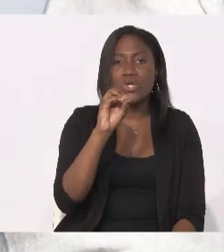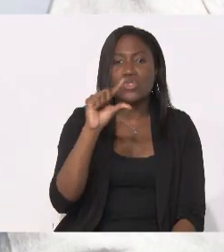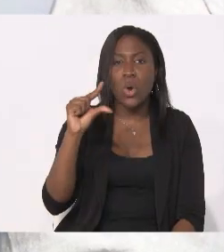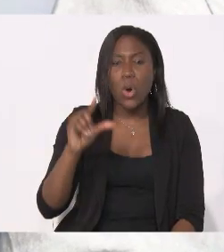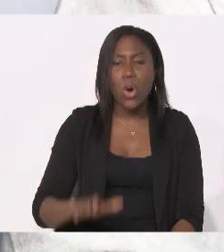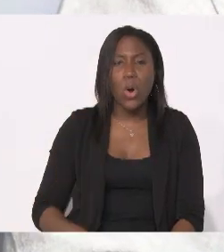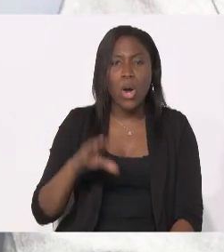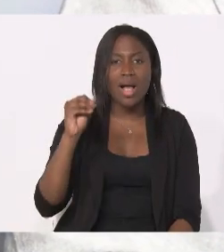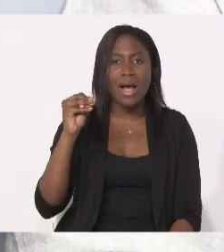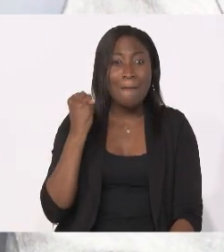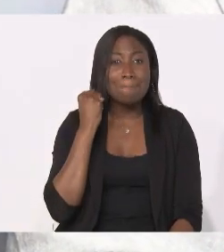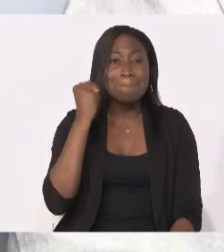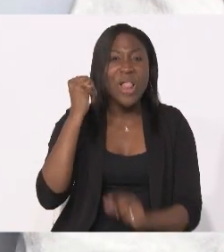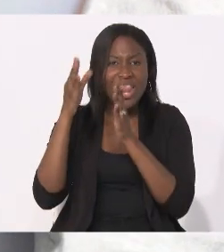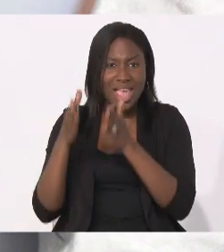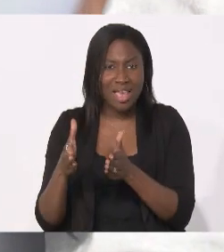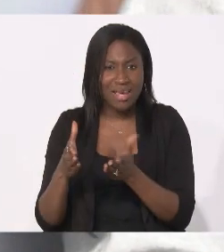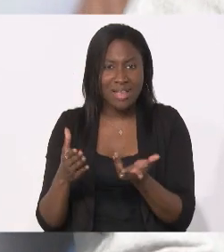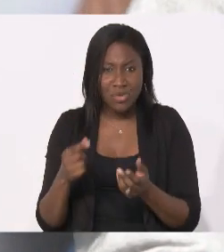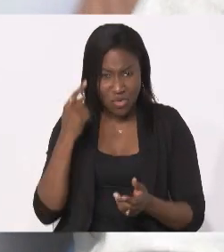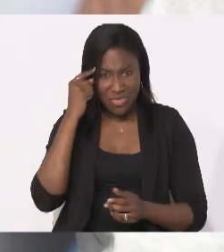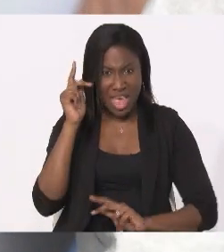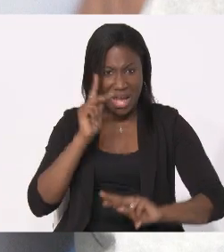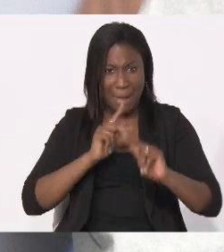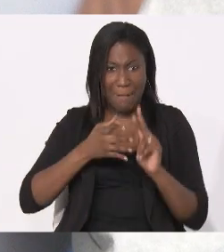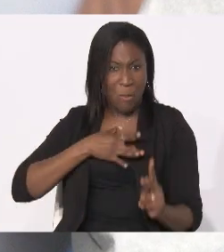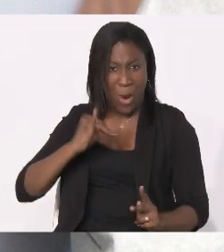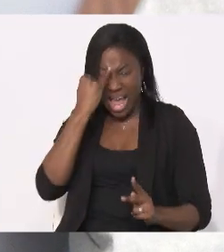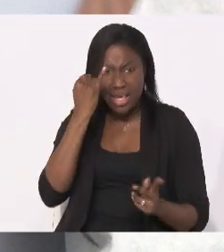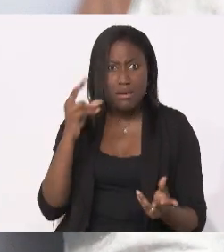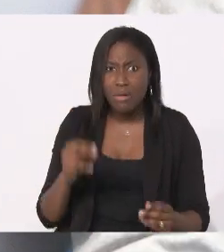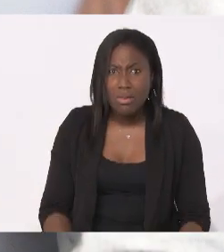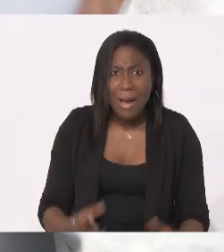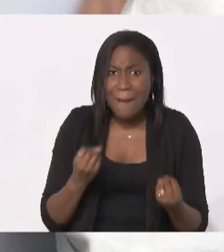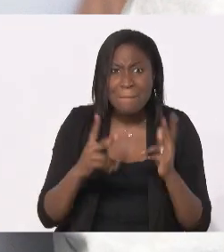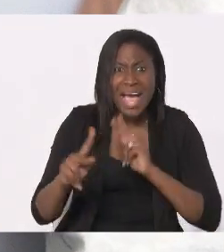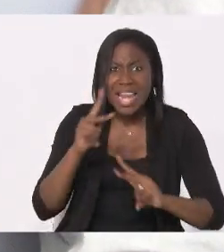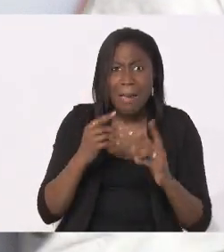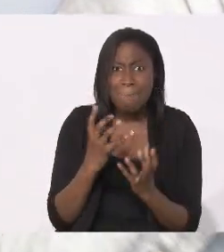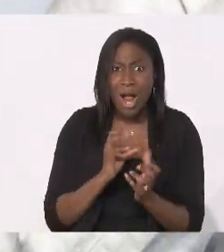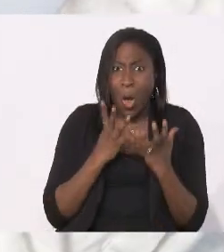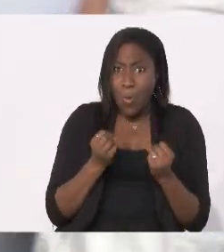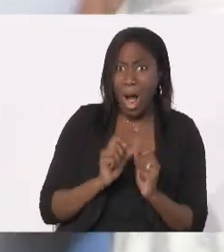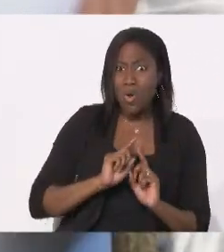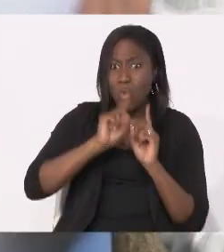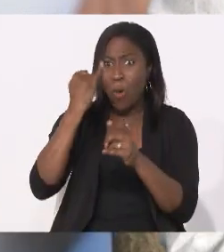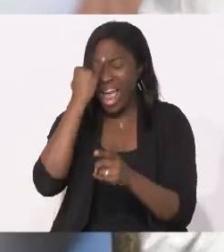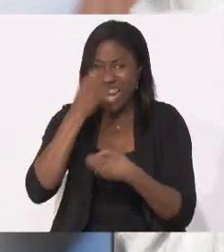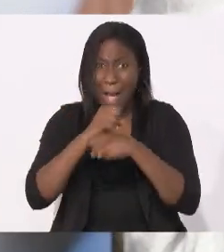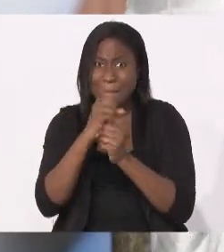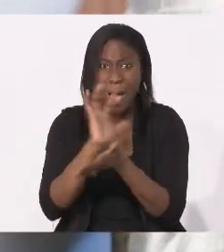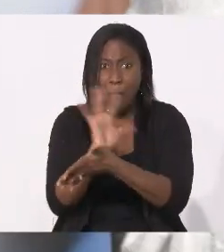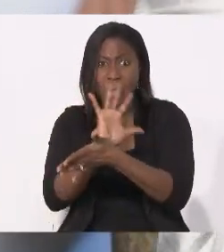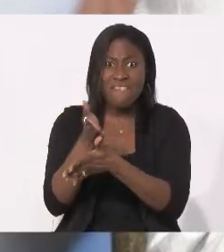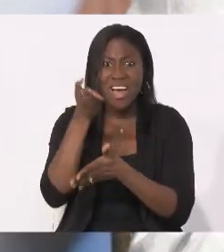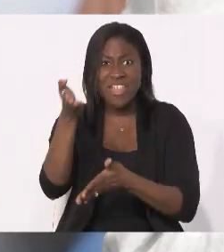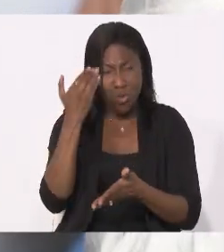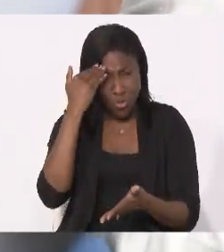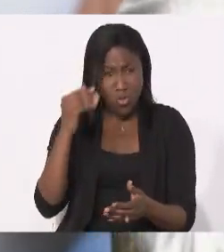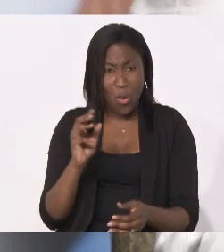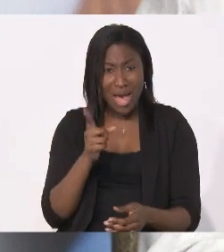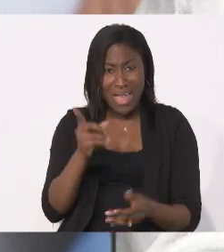responsibility to be instilling us and making us proud of who we are. I mean, I was thinking one day that we should just have a day